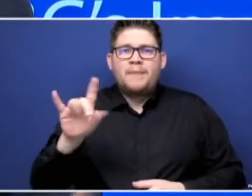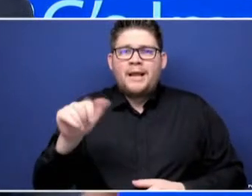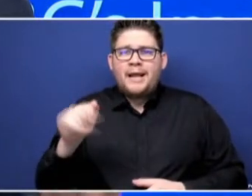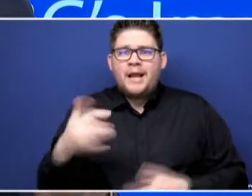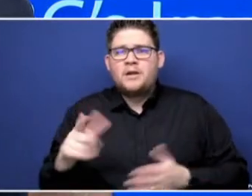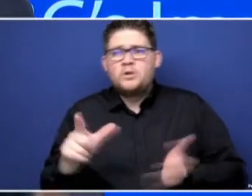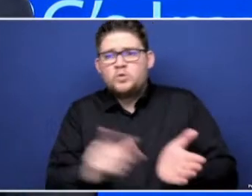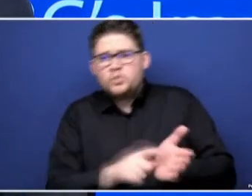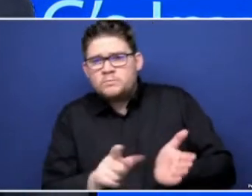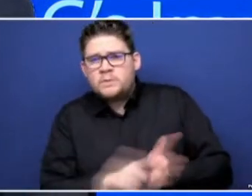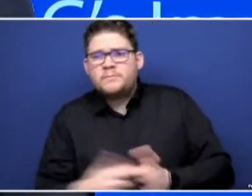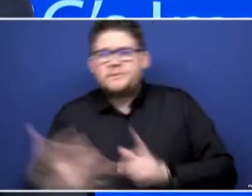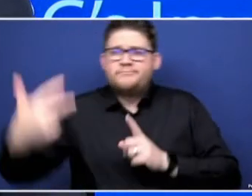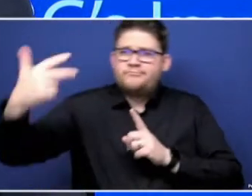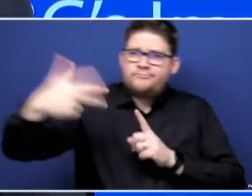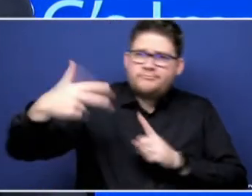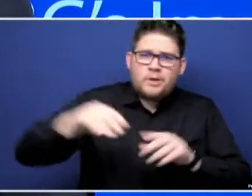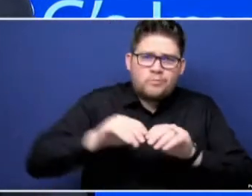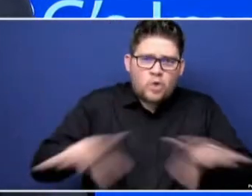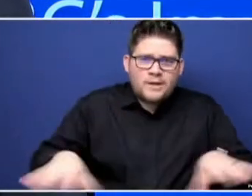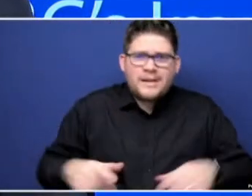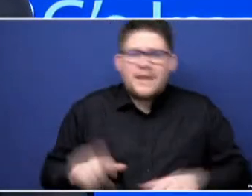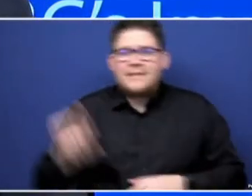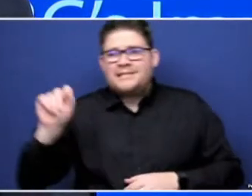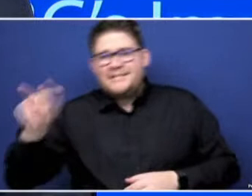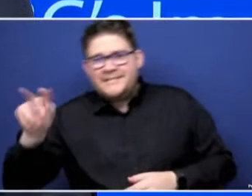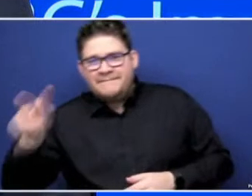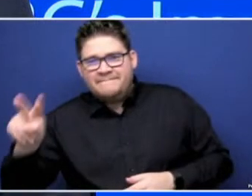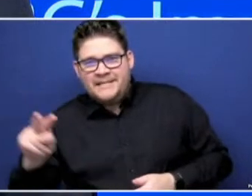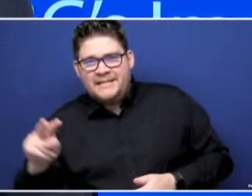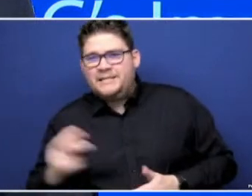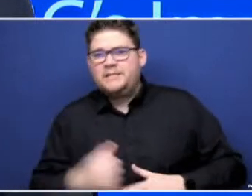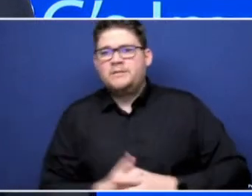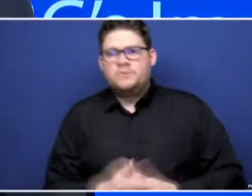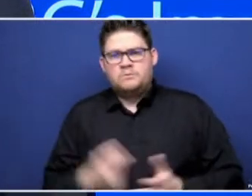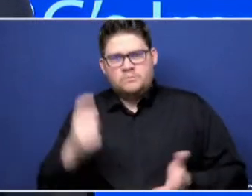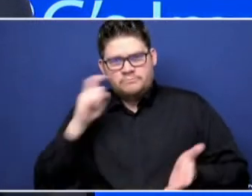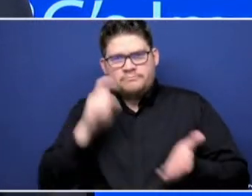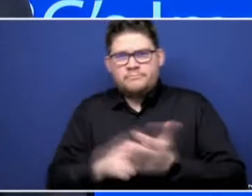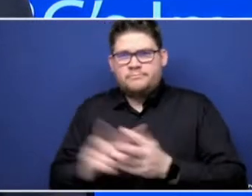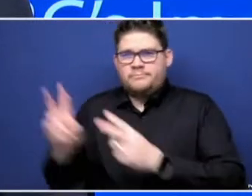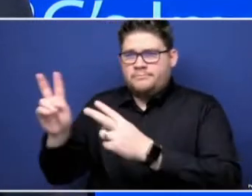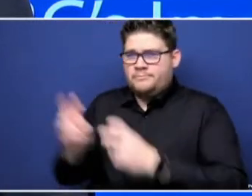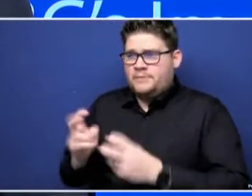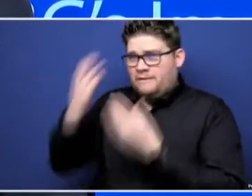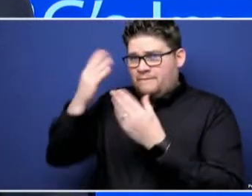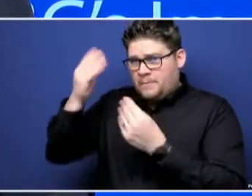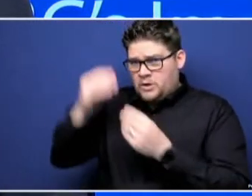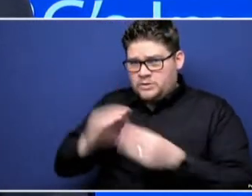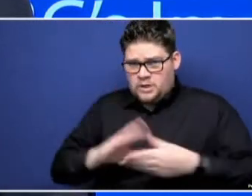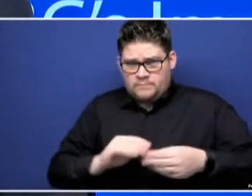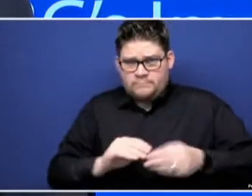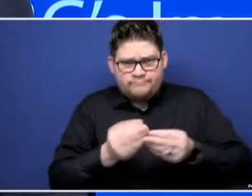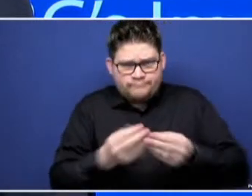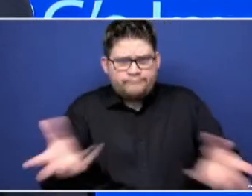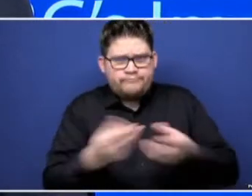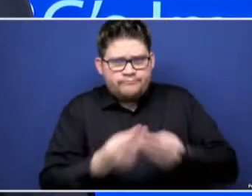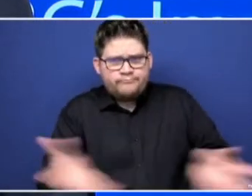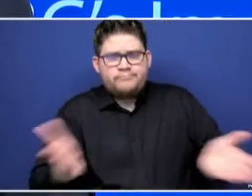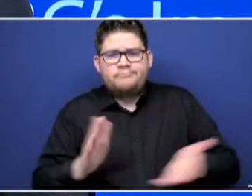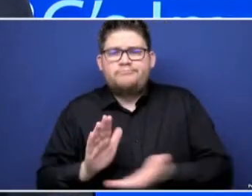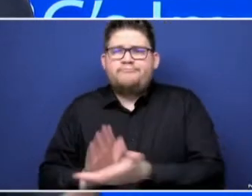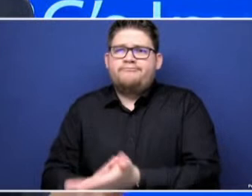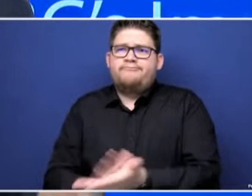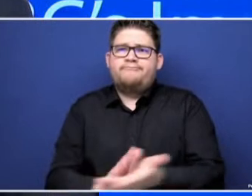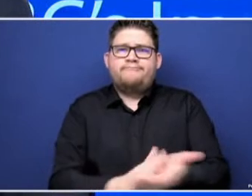way. I think all media models are changing to meet the changing demand of consumers. And I don't have a lot more to say